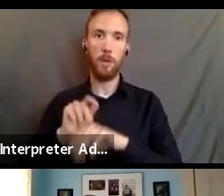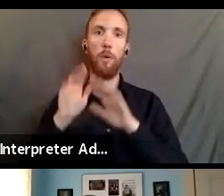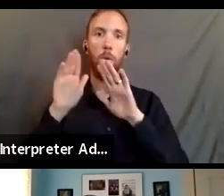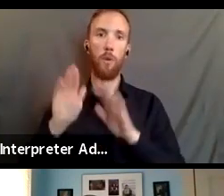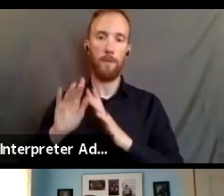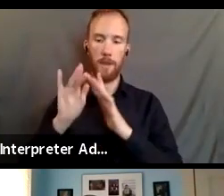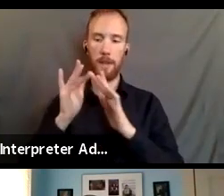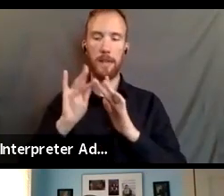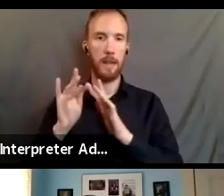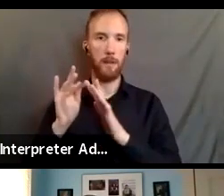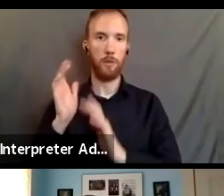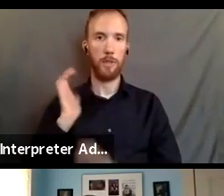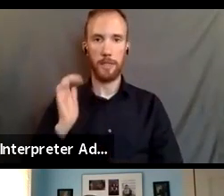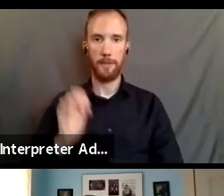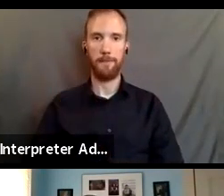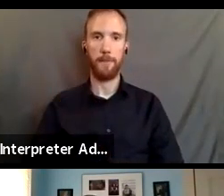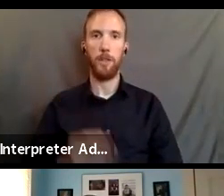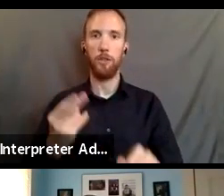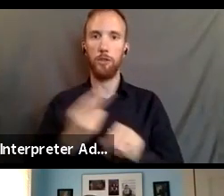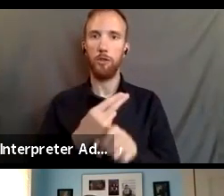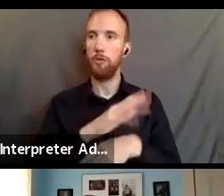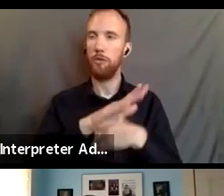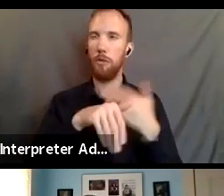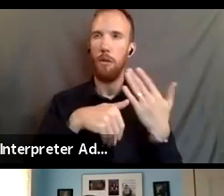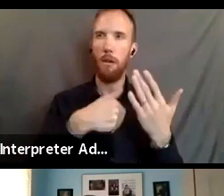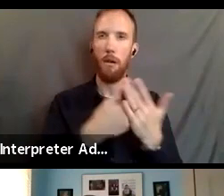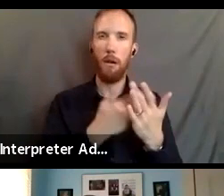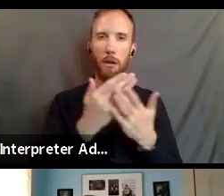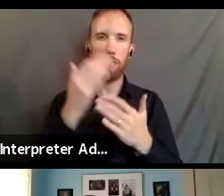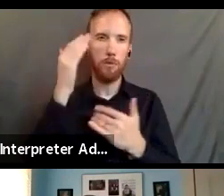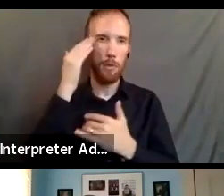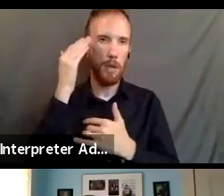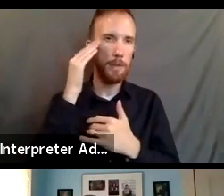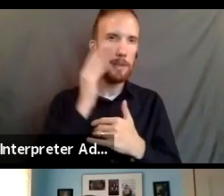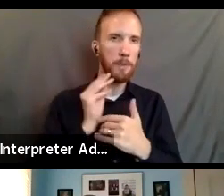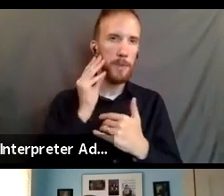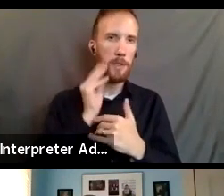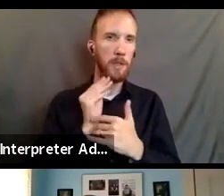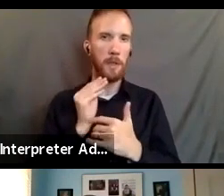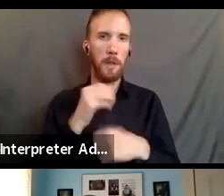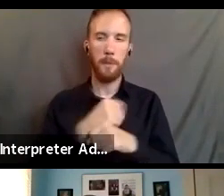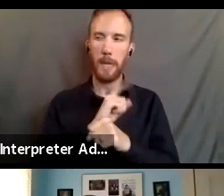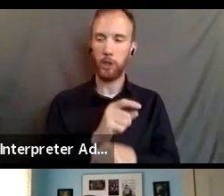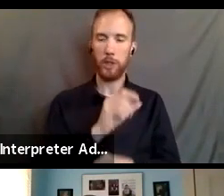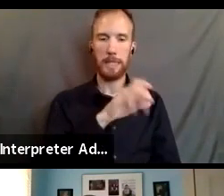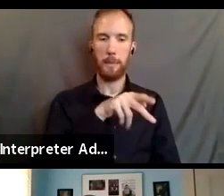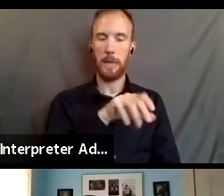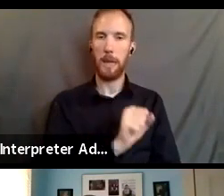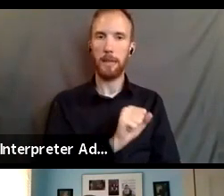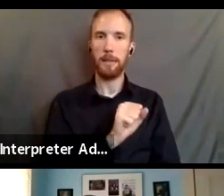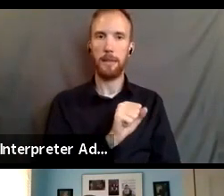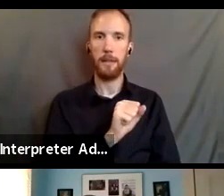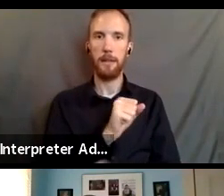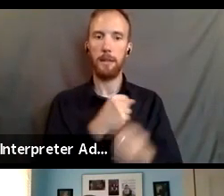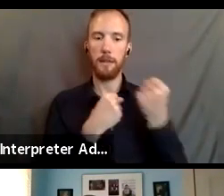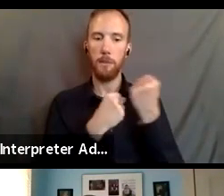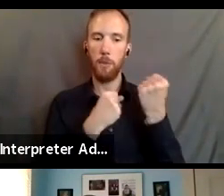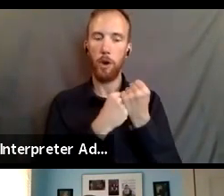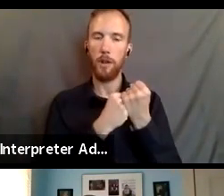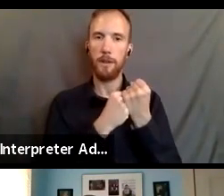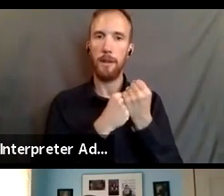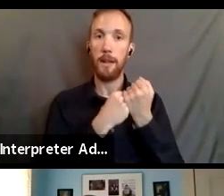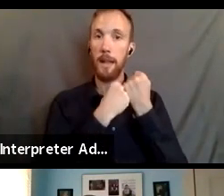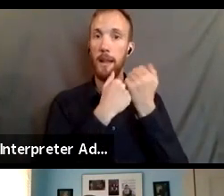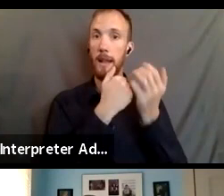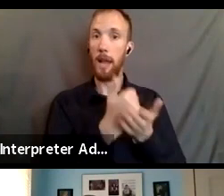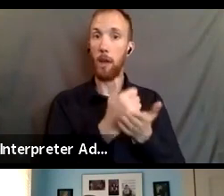use all of your hats to make sure that the things that cps does actually works for young people thank you all for your